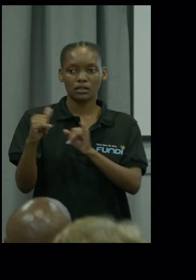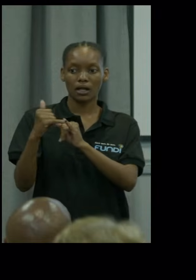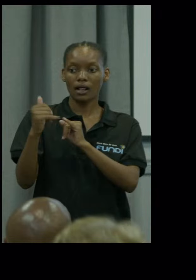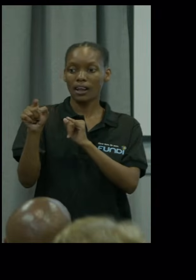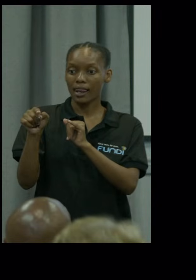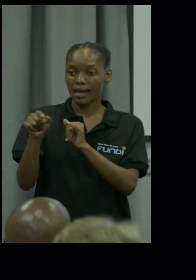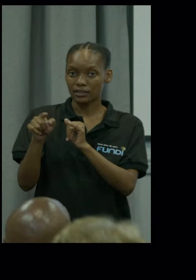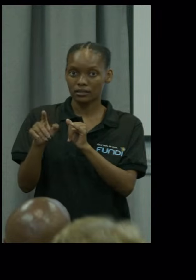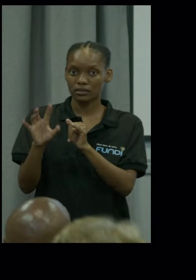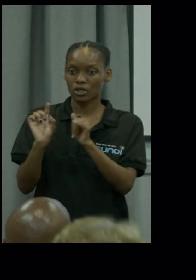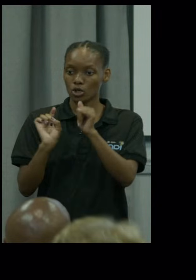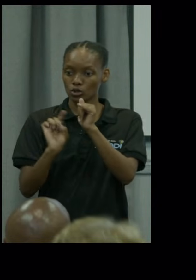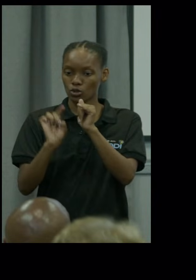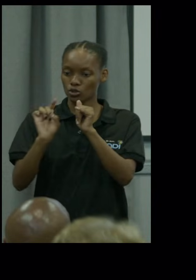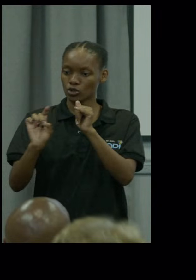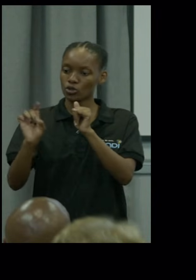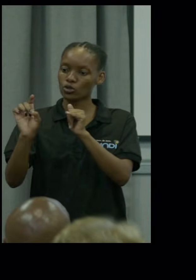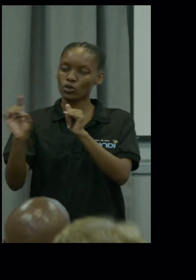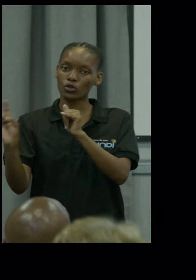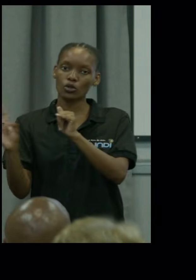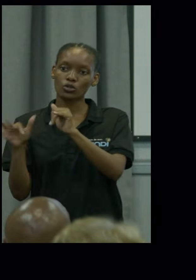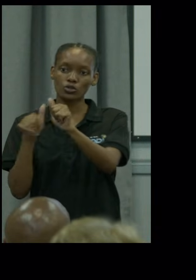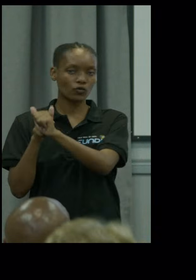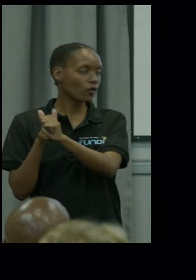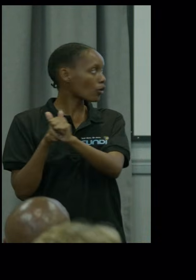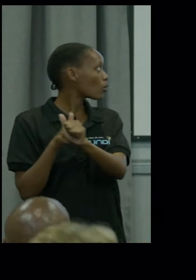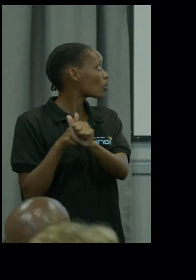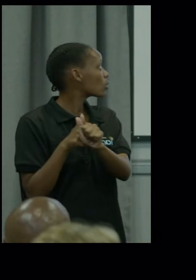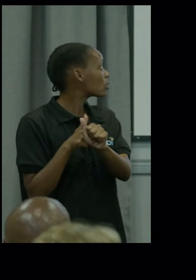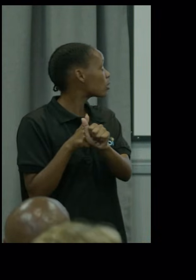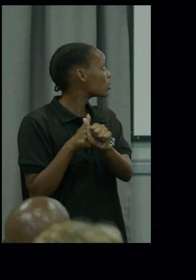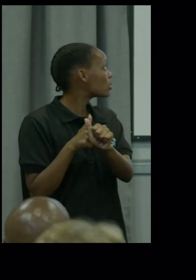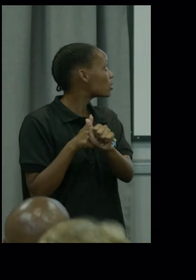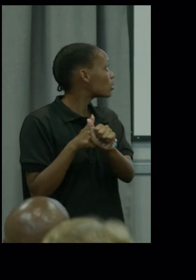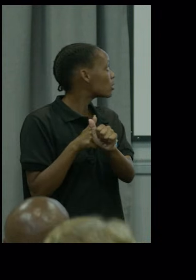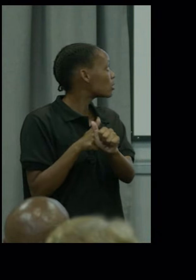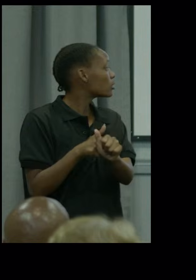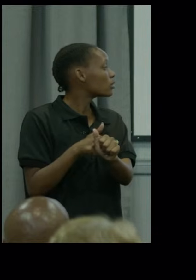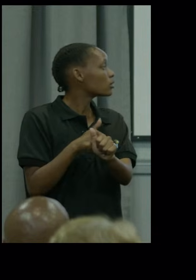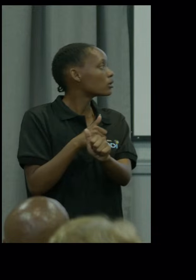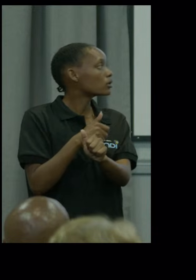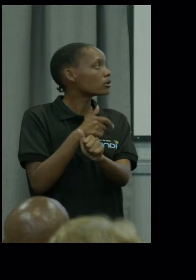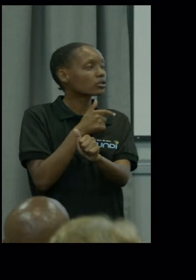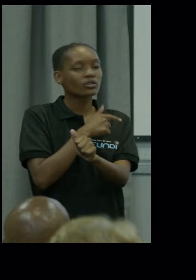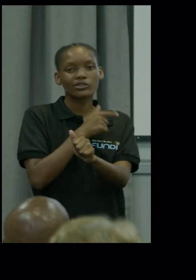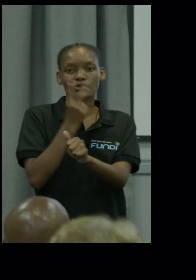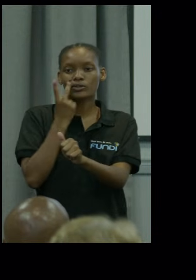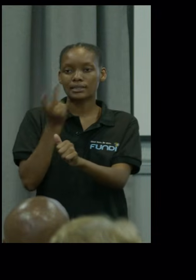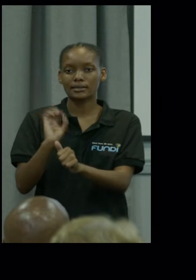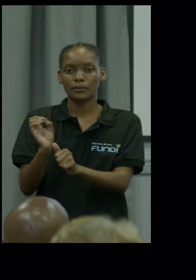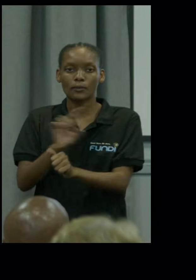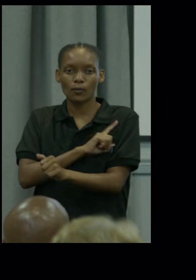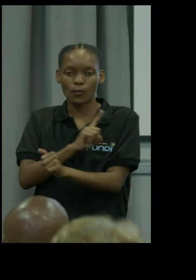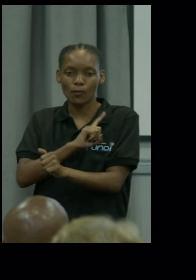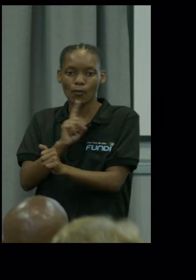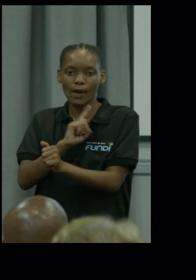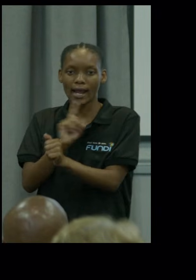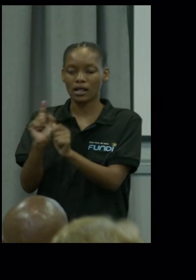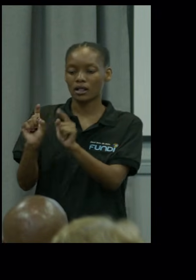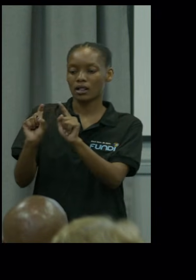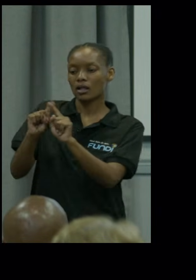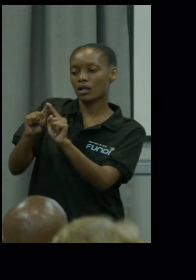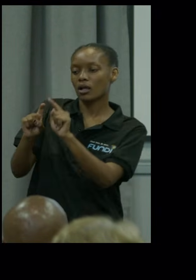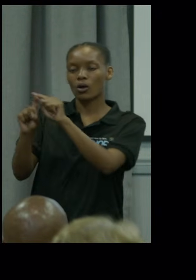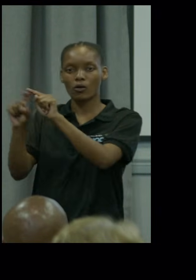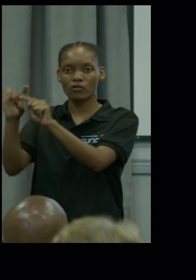those dots separately for each quintile? Well, you don't really see anything because those quintiles are so close to each other. All right, they overlap,